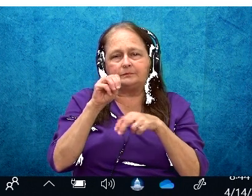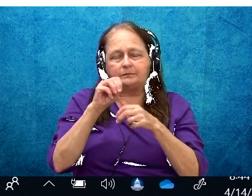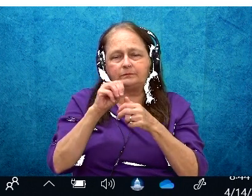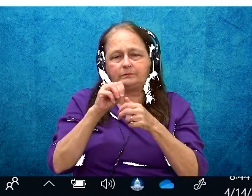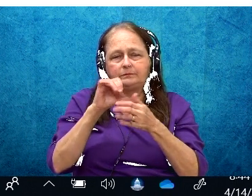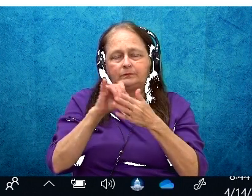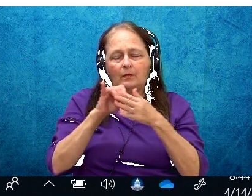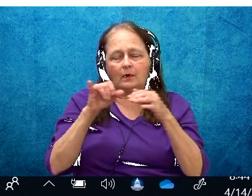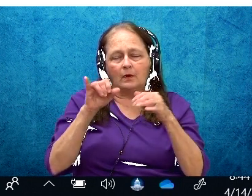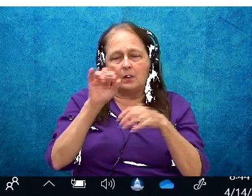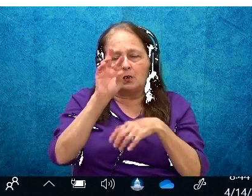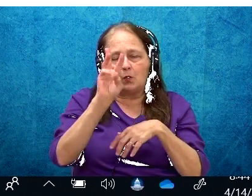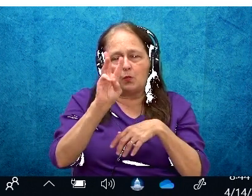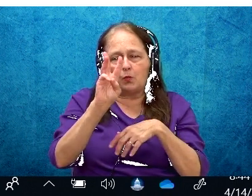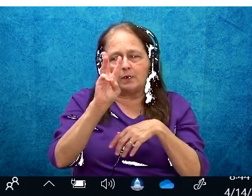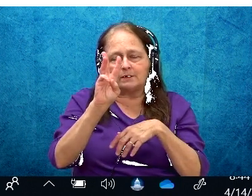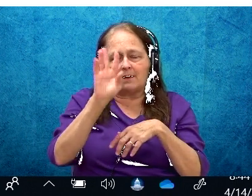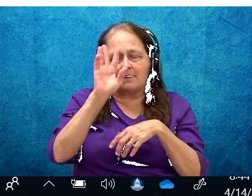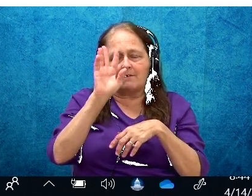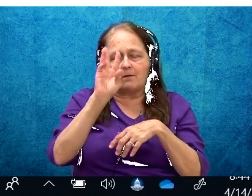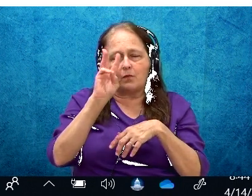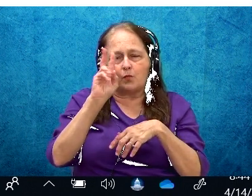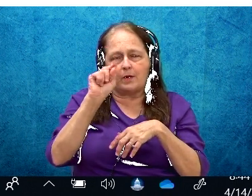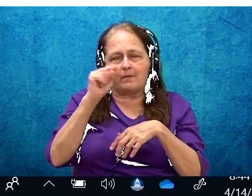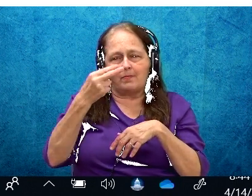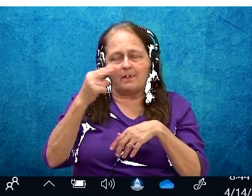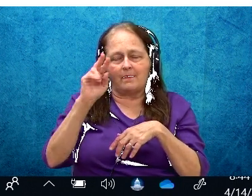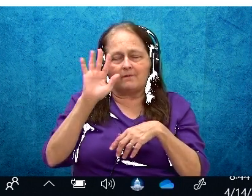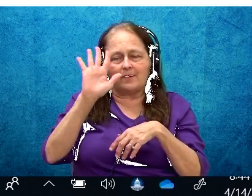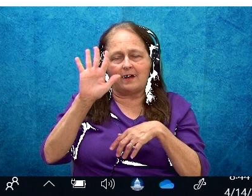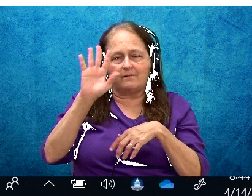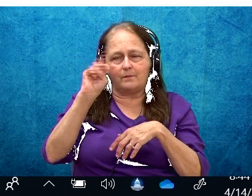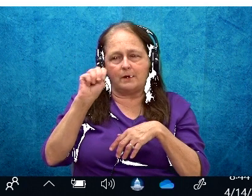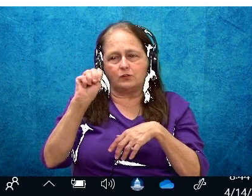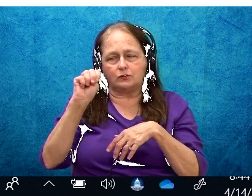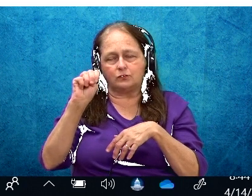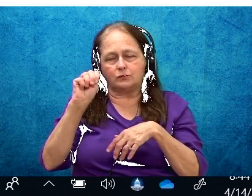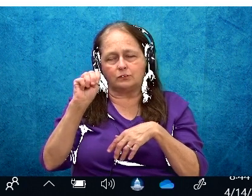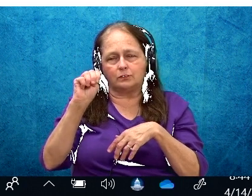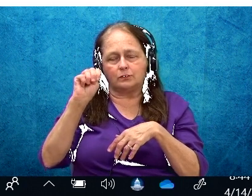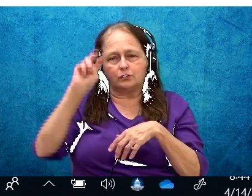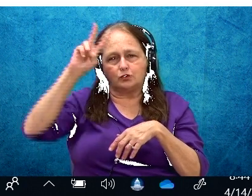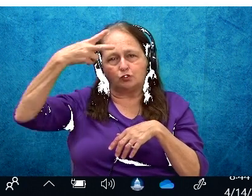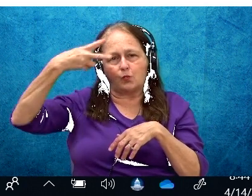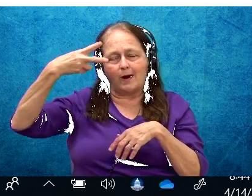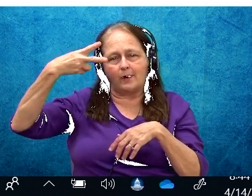The width is 5 meters squared. The length is 10